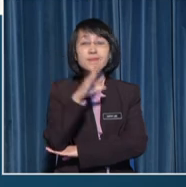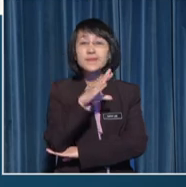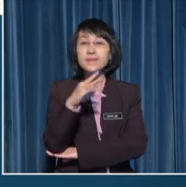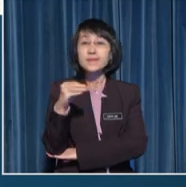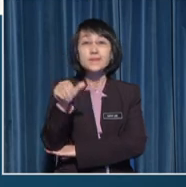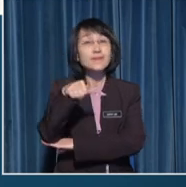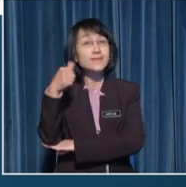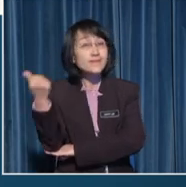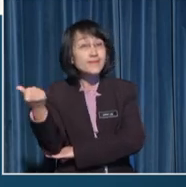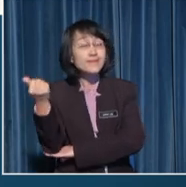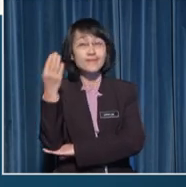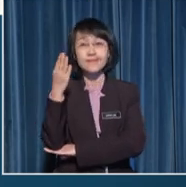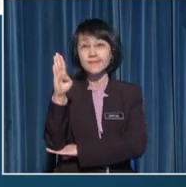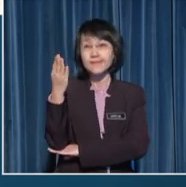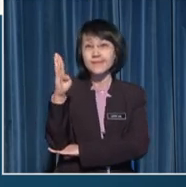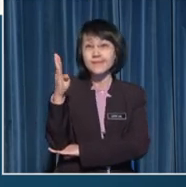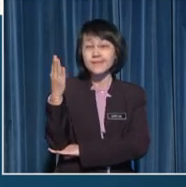Another blue.